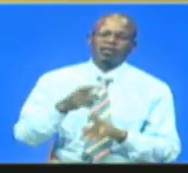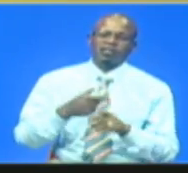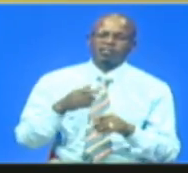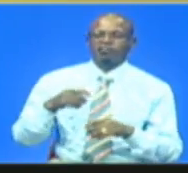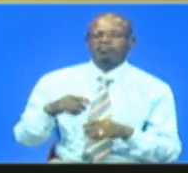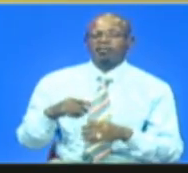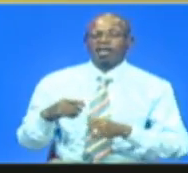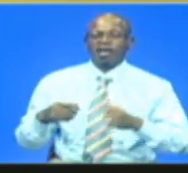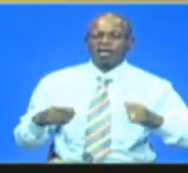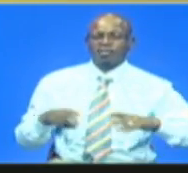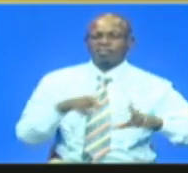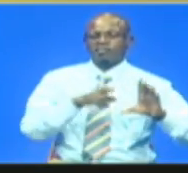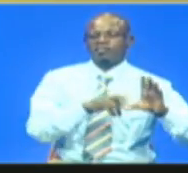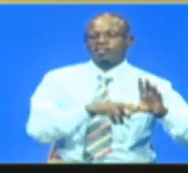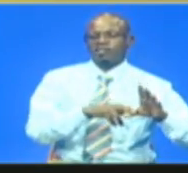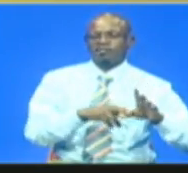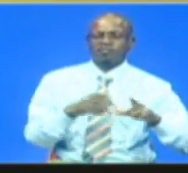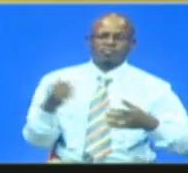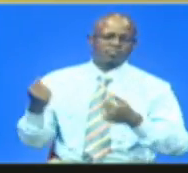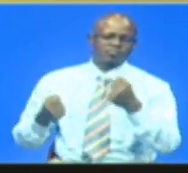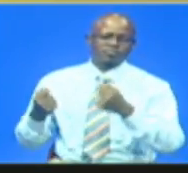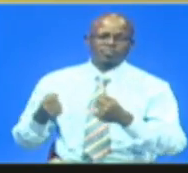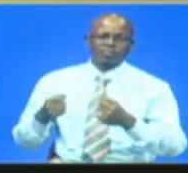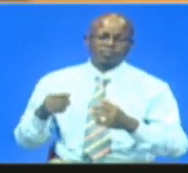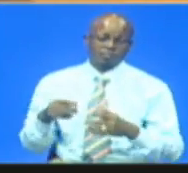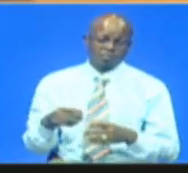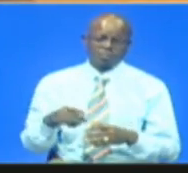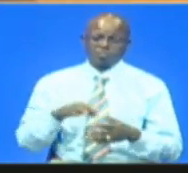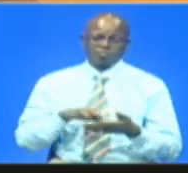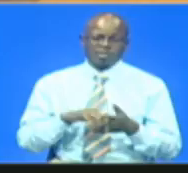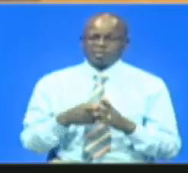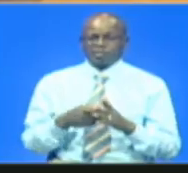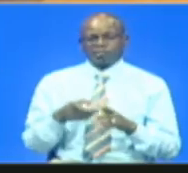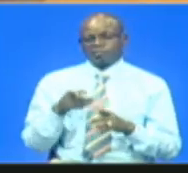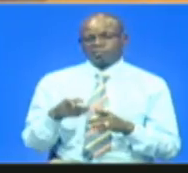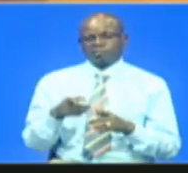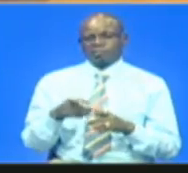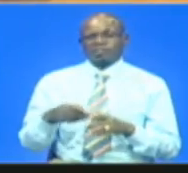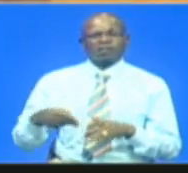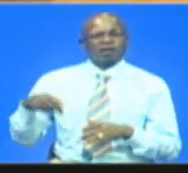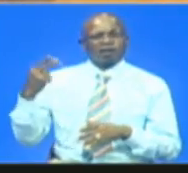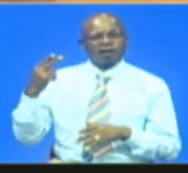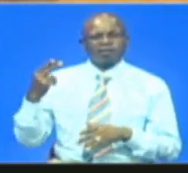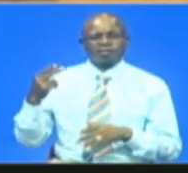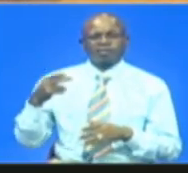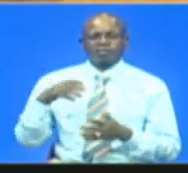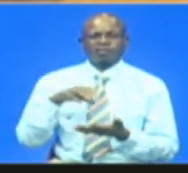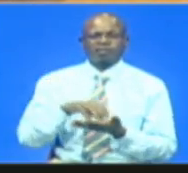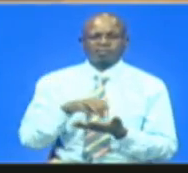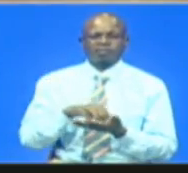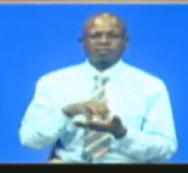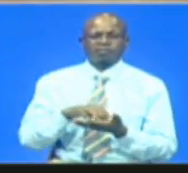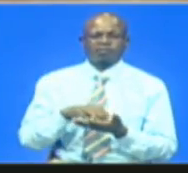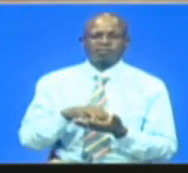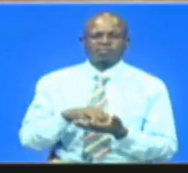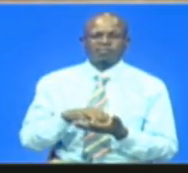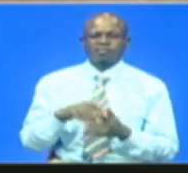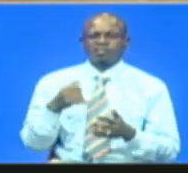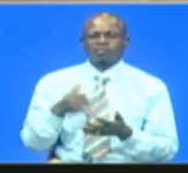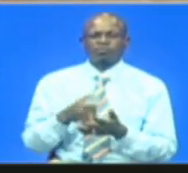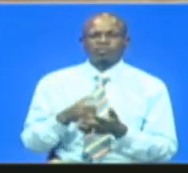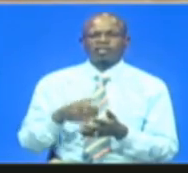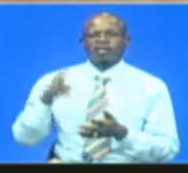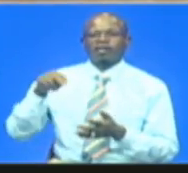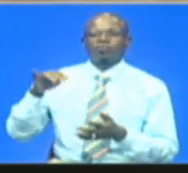The city lawyer, who has previously been linked to some of the high-profile crime cases in the country, including the NYS2 and a